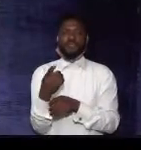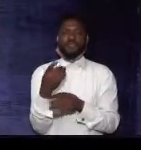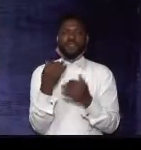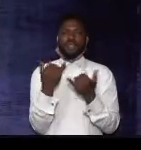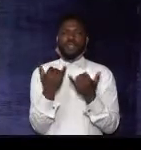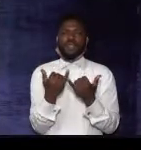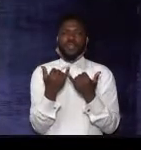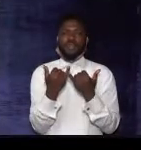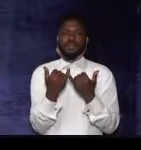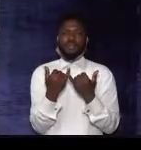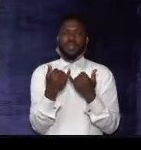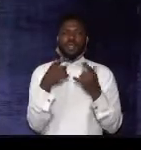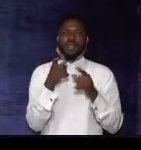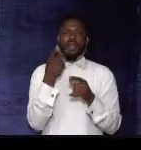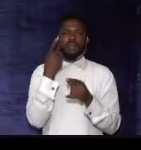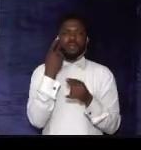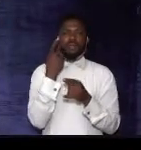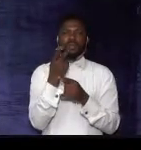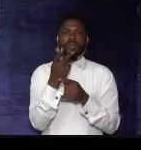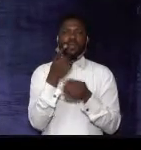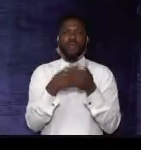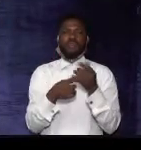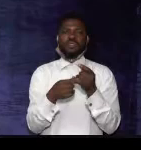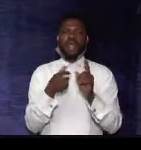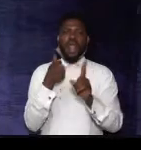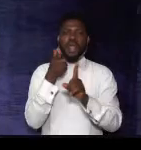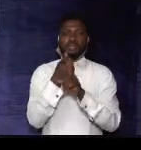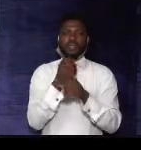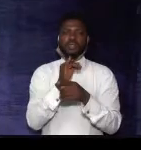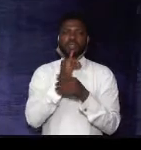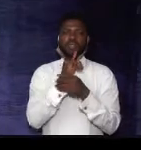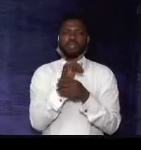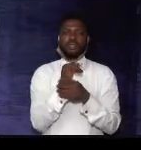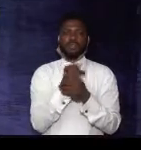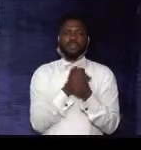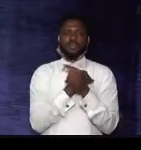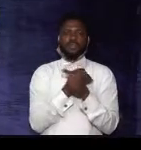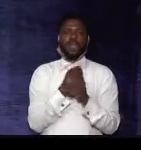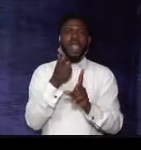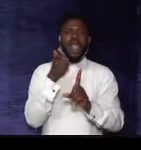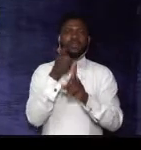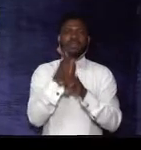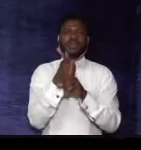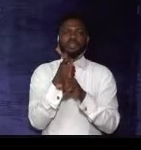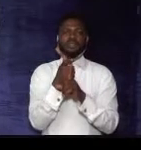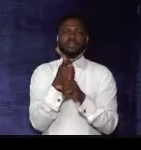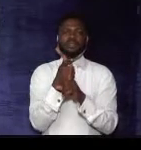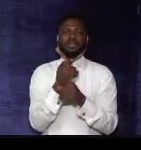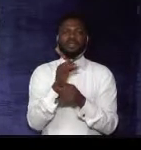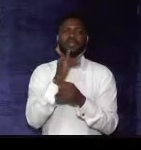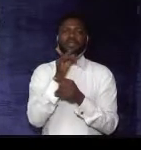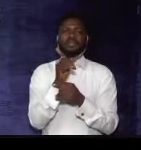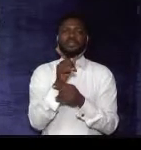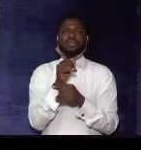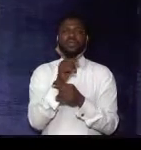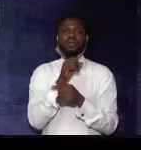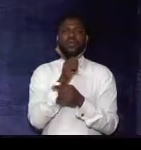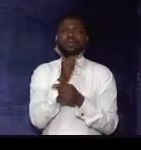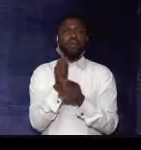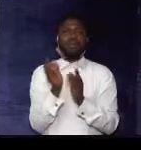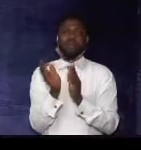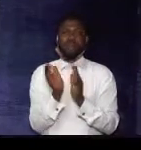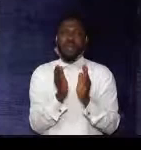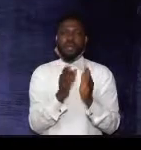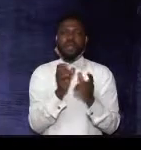devices. Now, let's define what accident is. Accident is